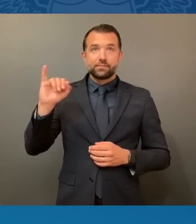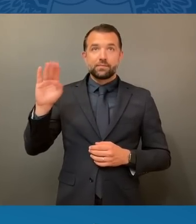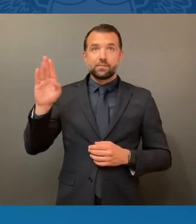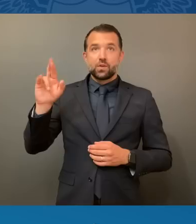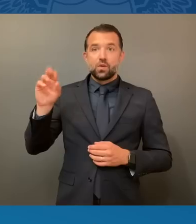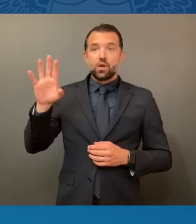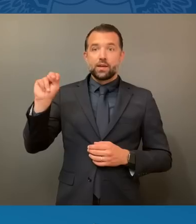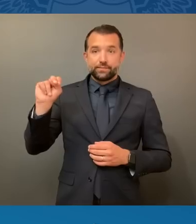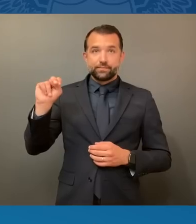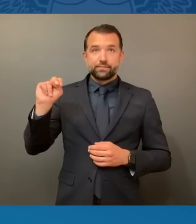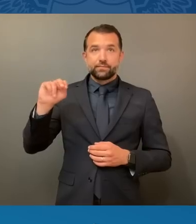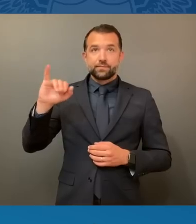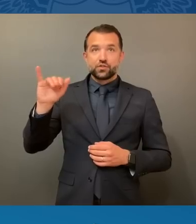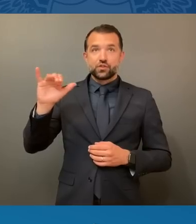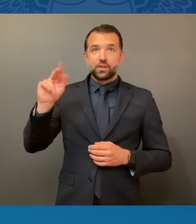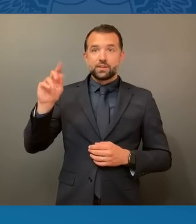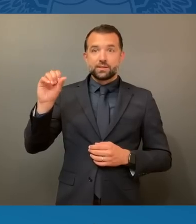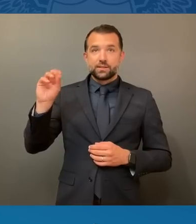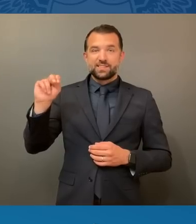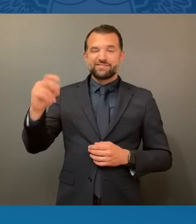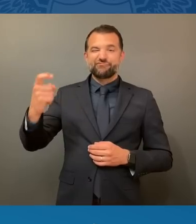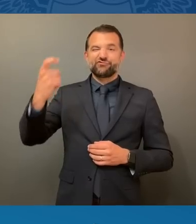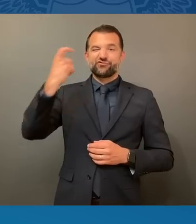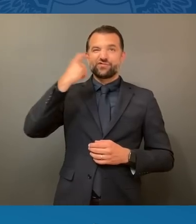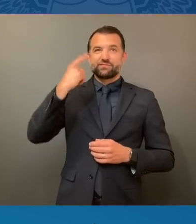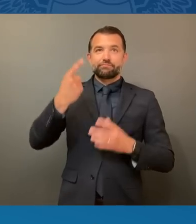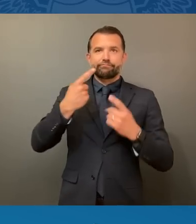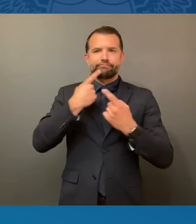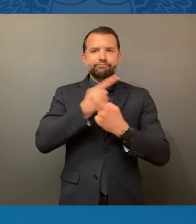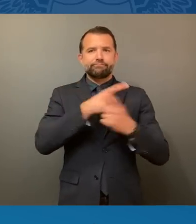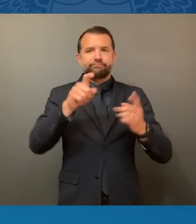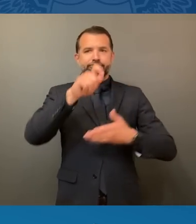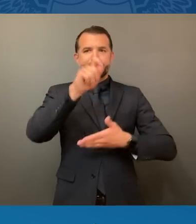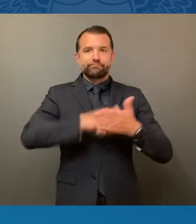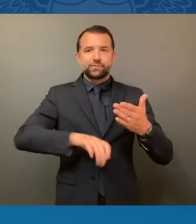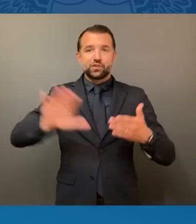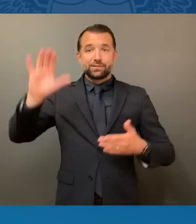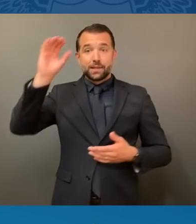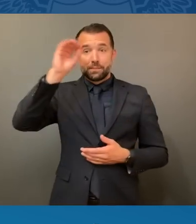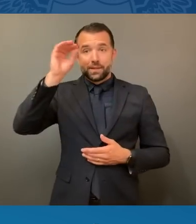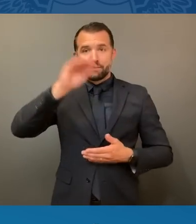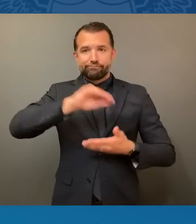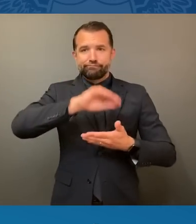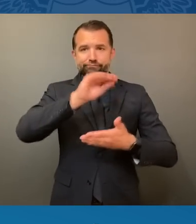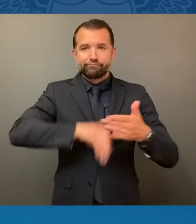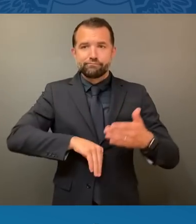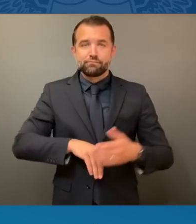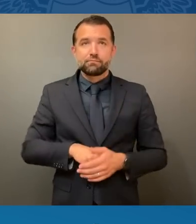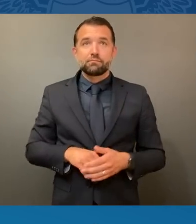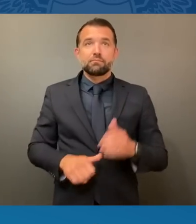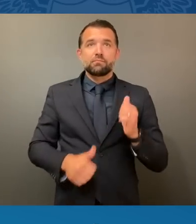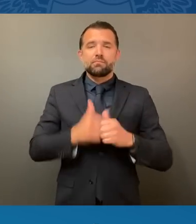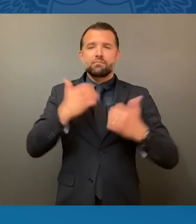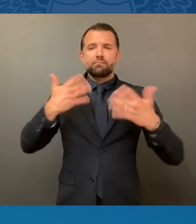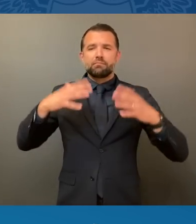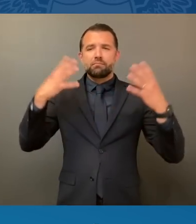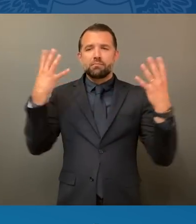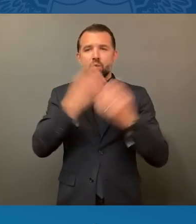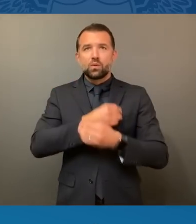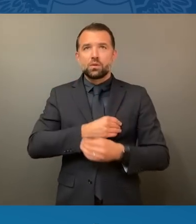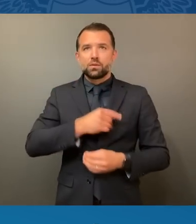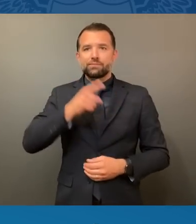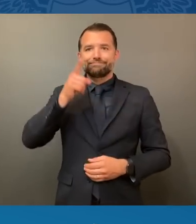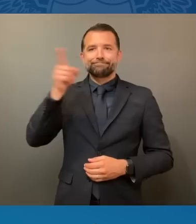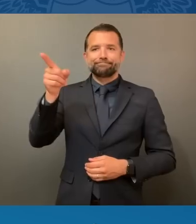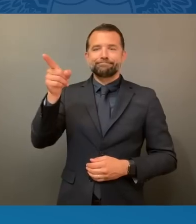Joy. Joy that I look at our young leaders And I